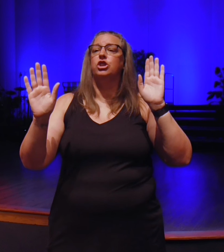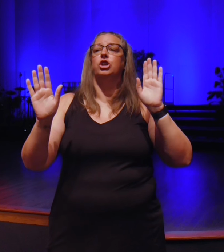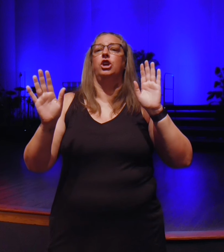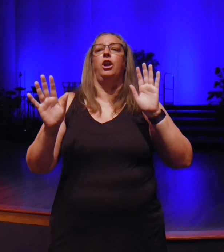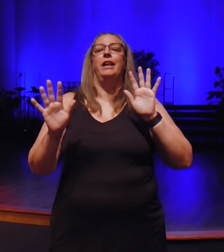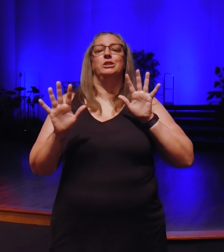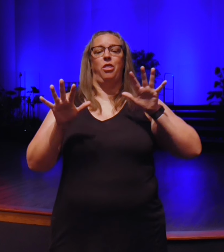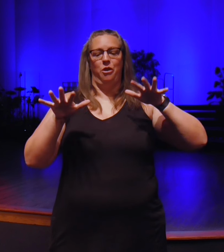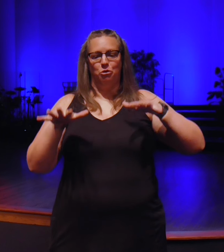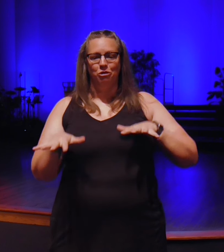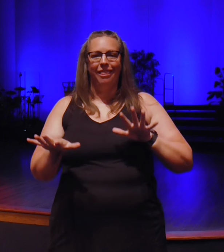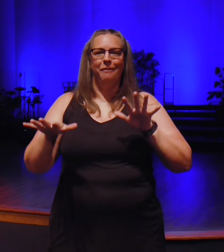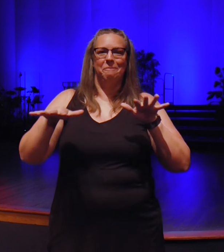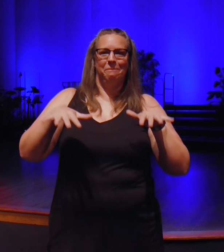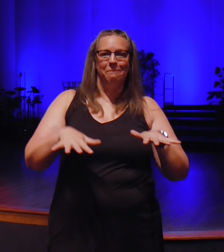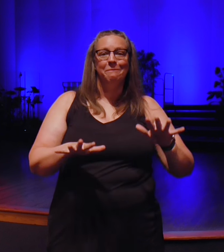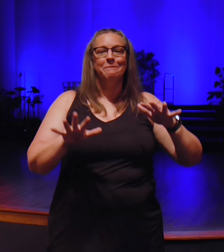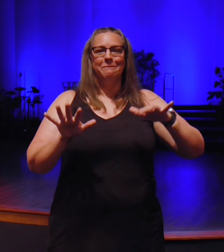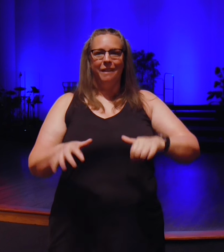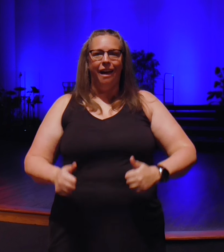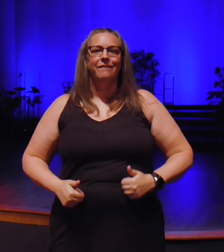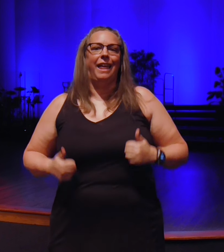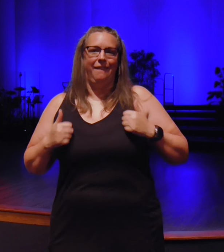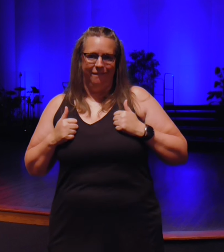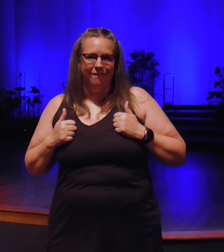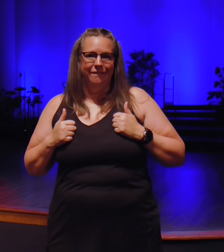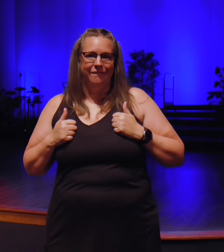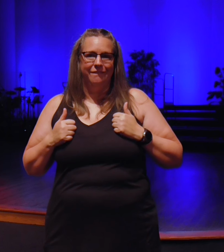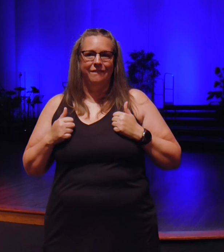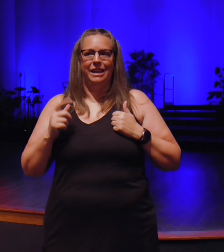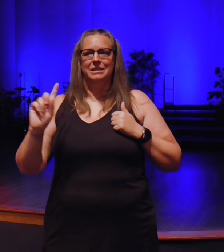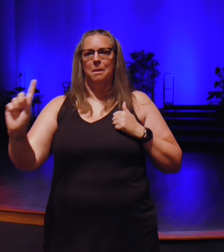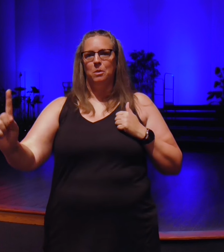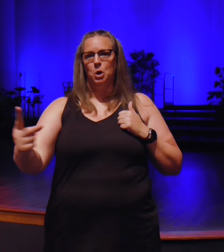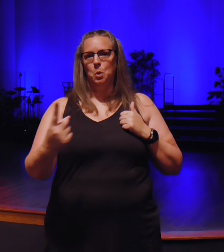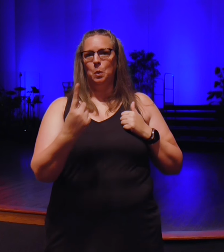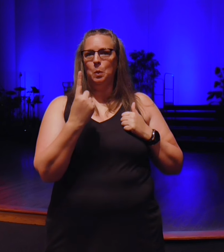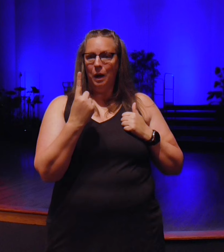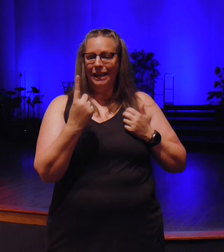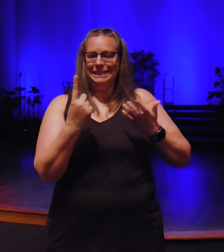rhythm of life here and now in the presence of another human being.